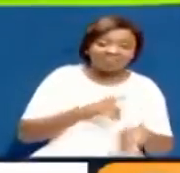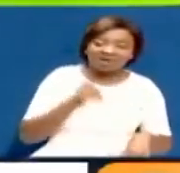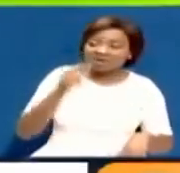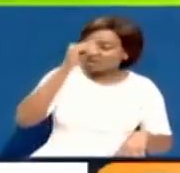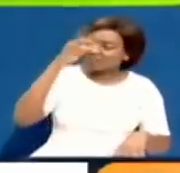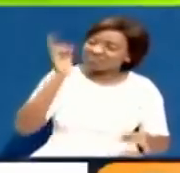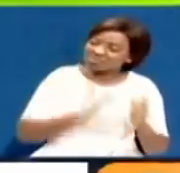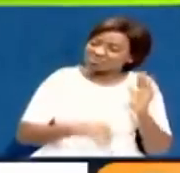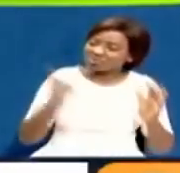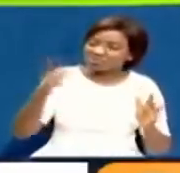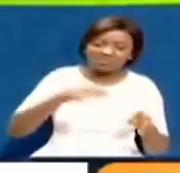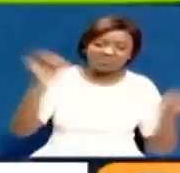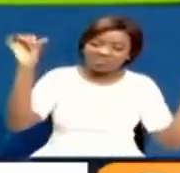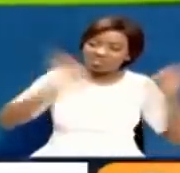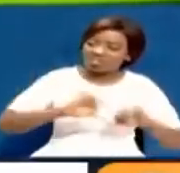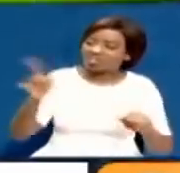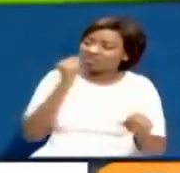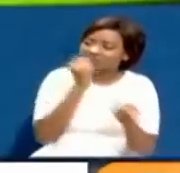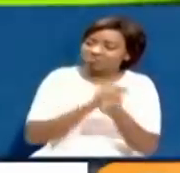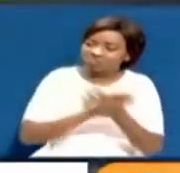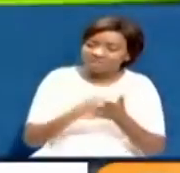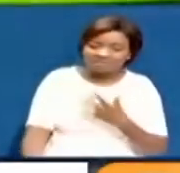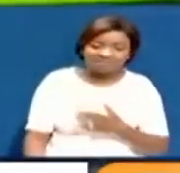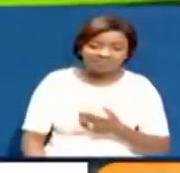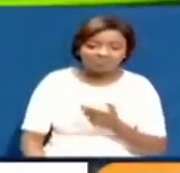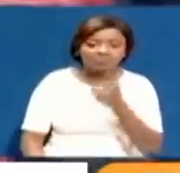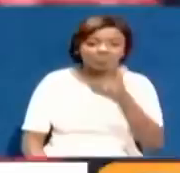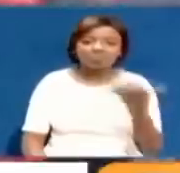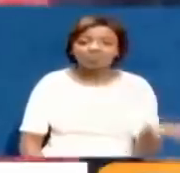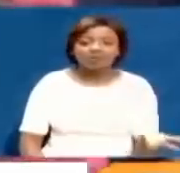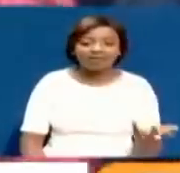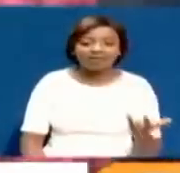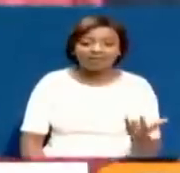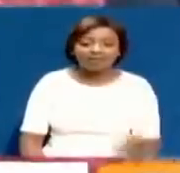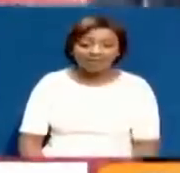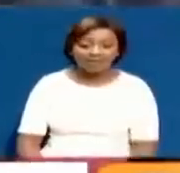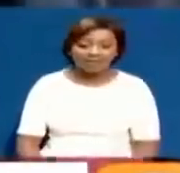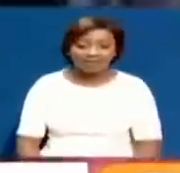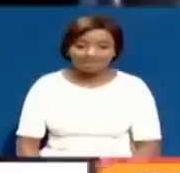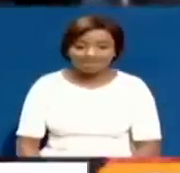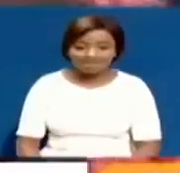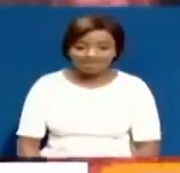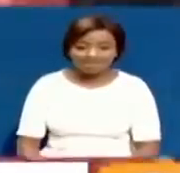ya kwamba serikali hii haijafanya kazi yoyote.